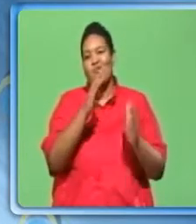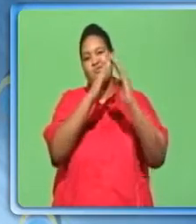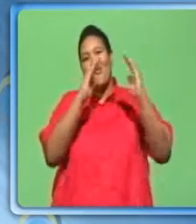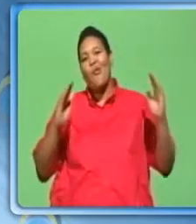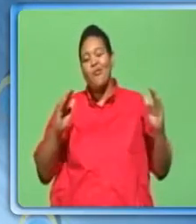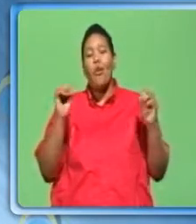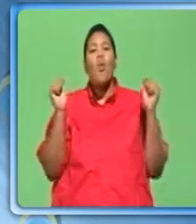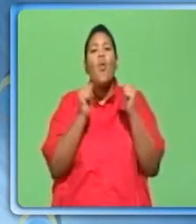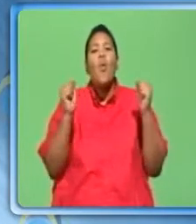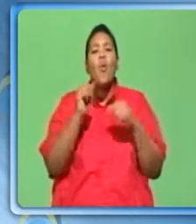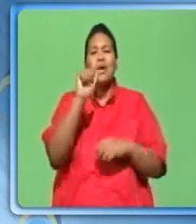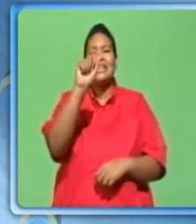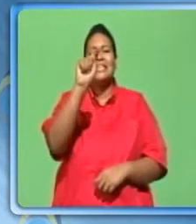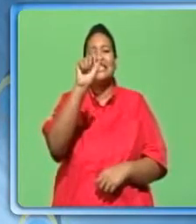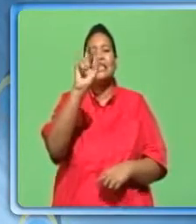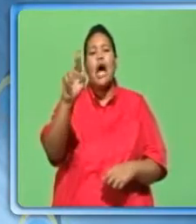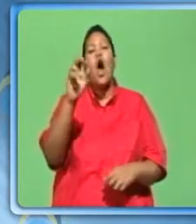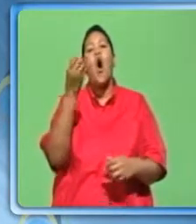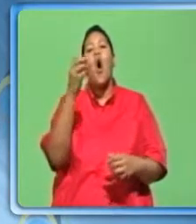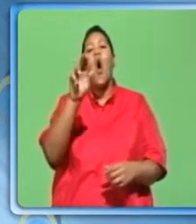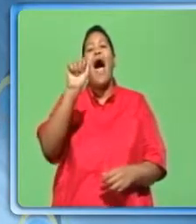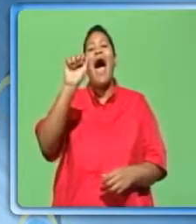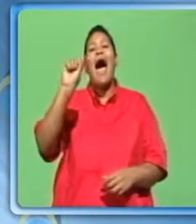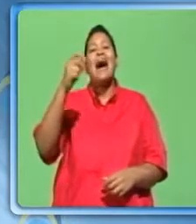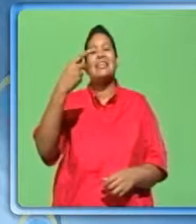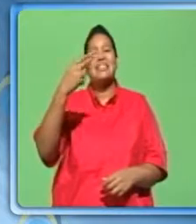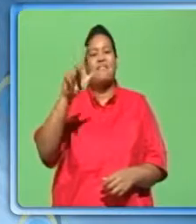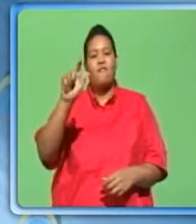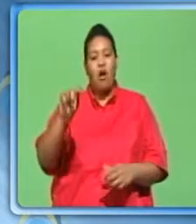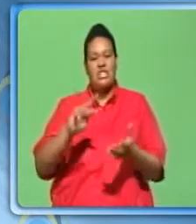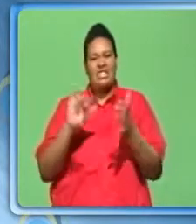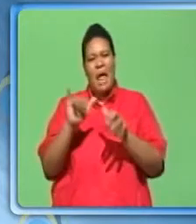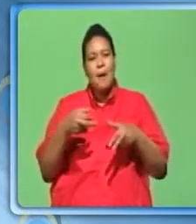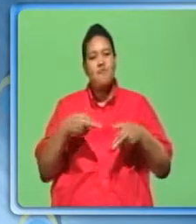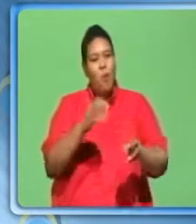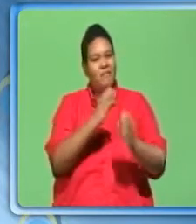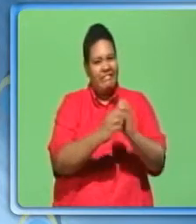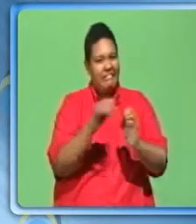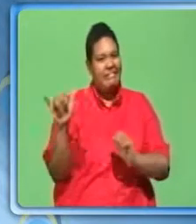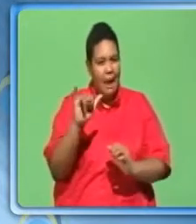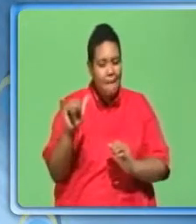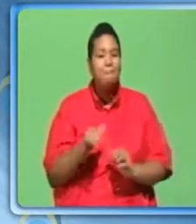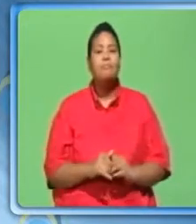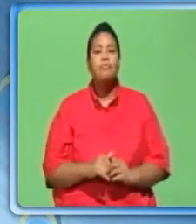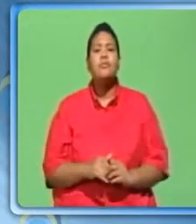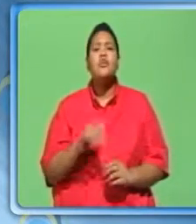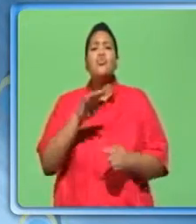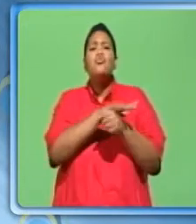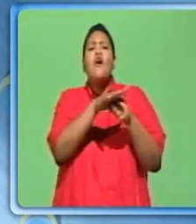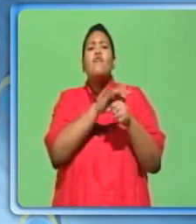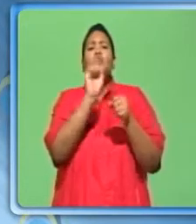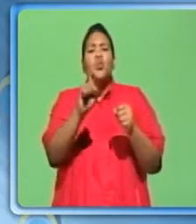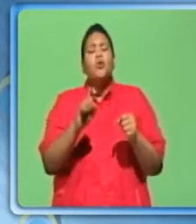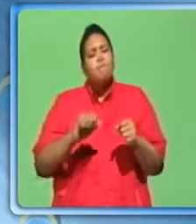coal tar, or asphalt. Surfaces should be such that they resist pooling of